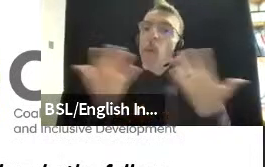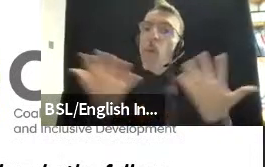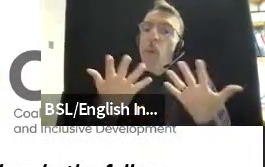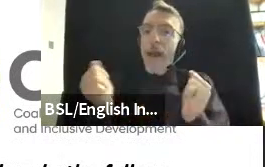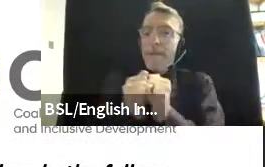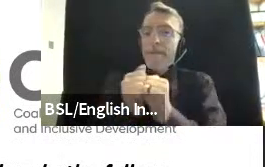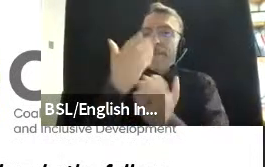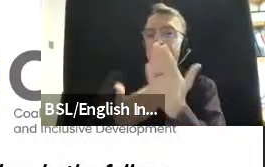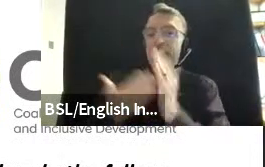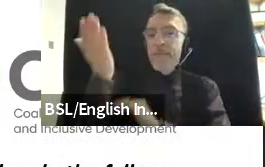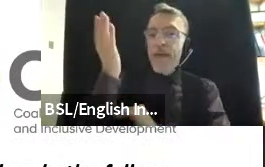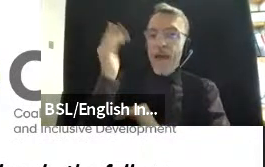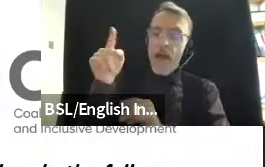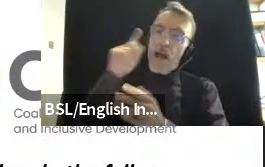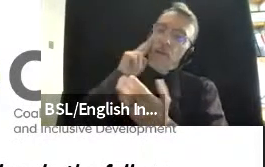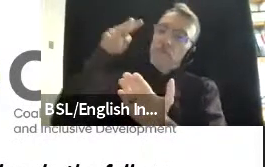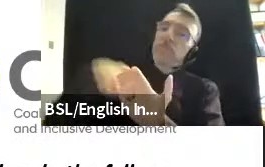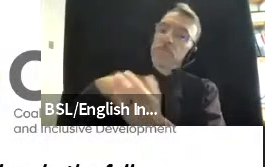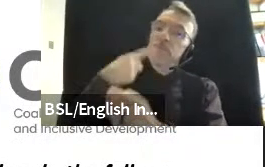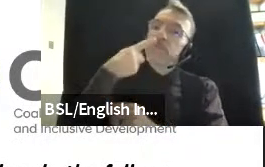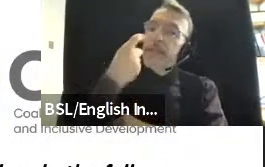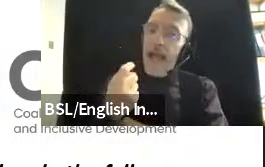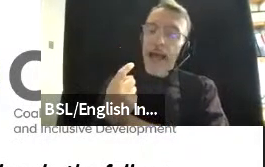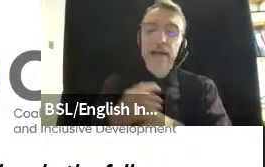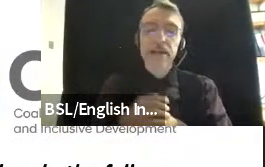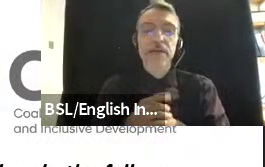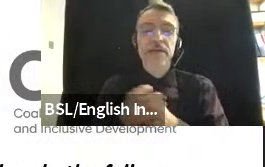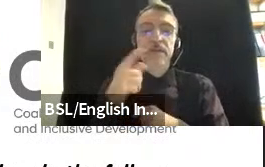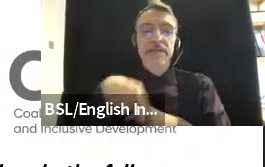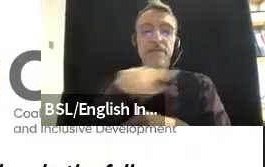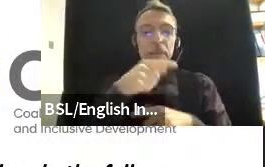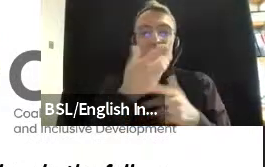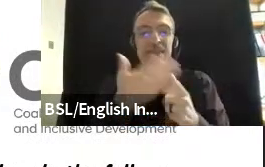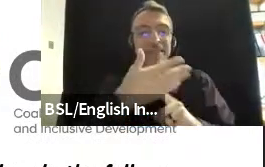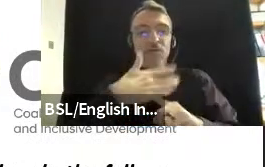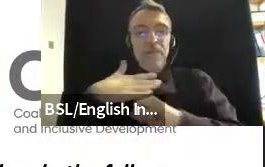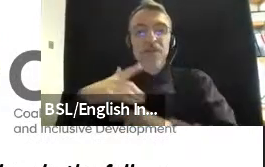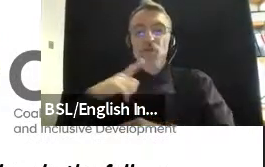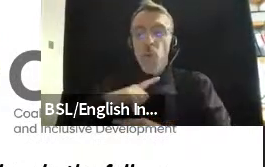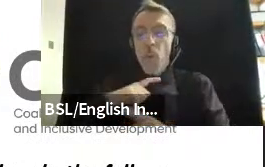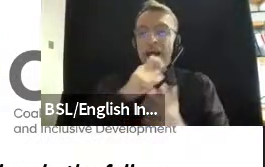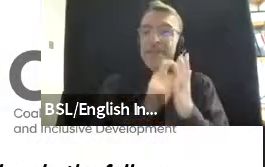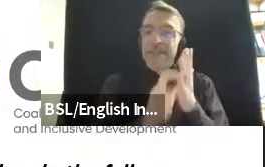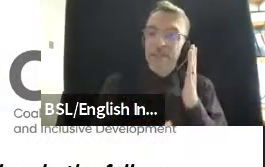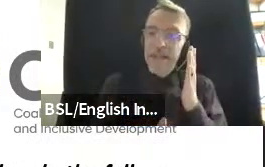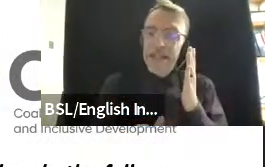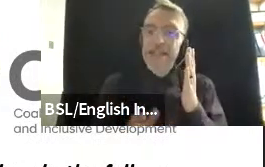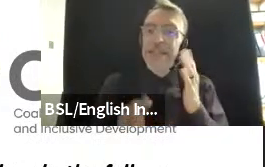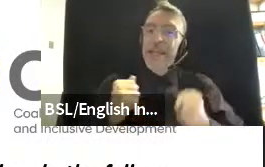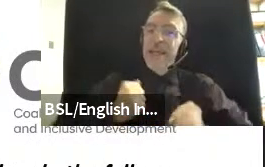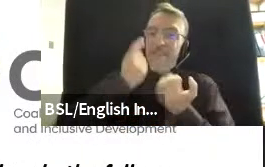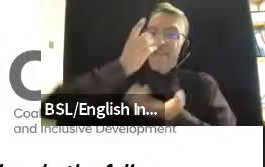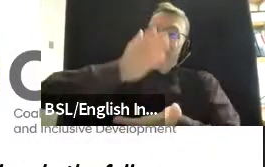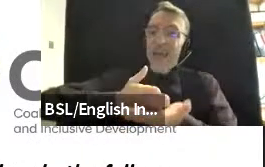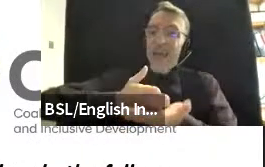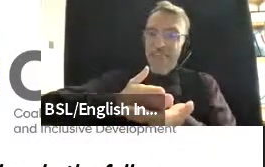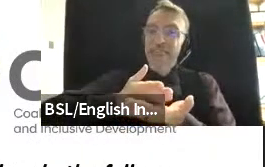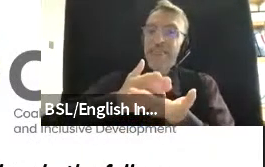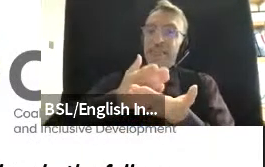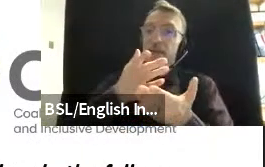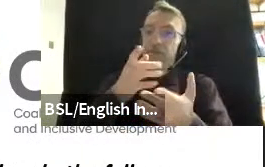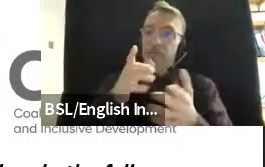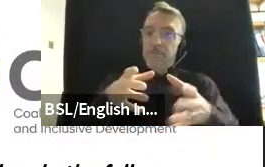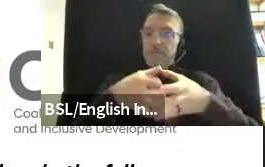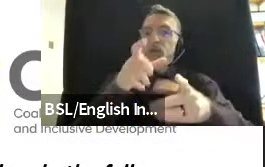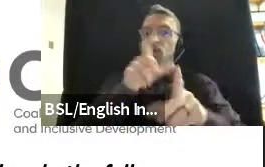cases of participants who were discriminated against on the basis of their disability within their own faith community, but